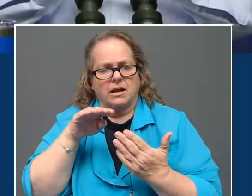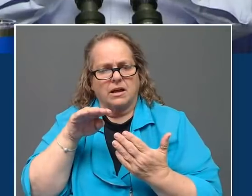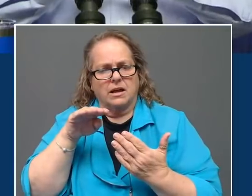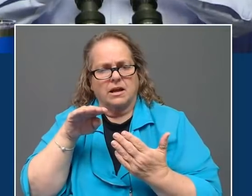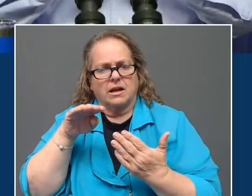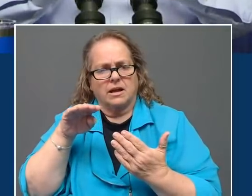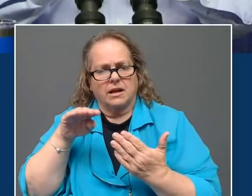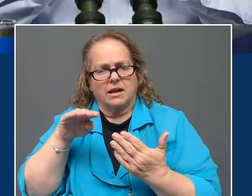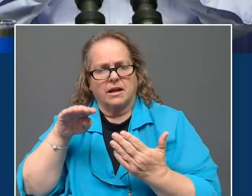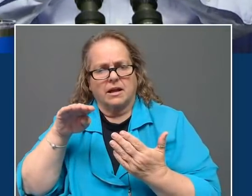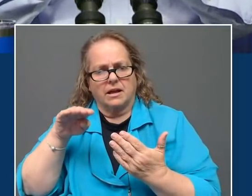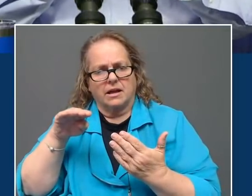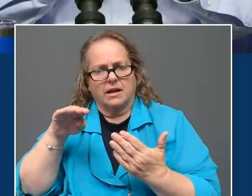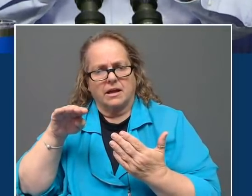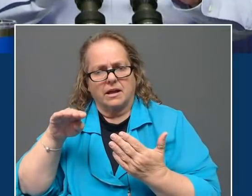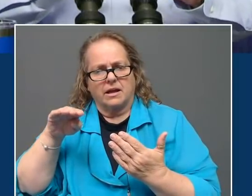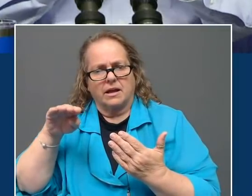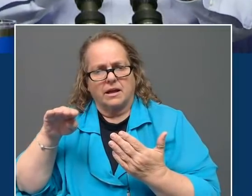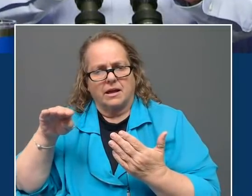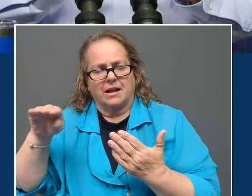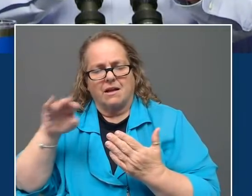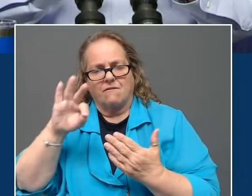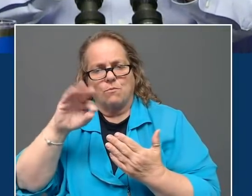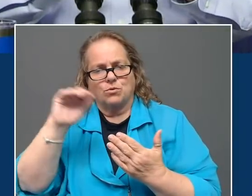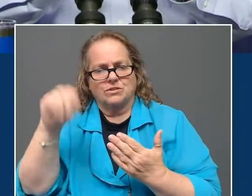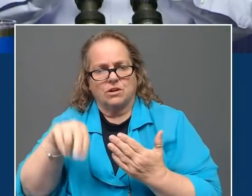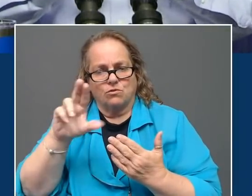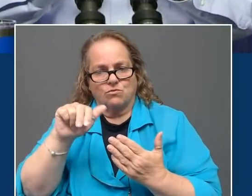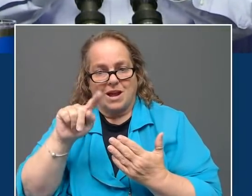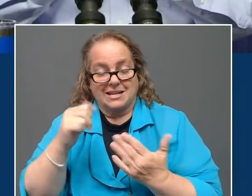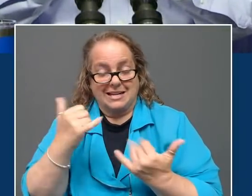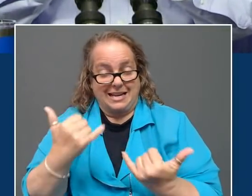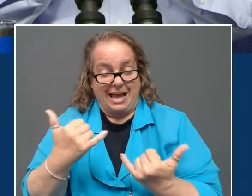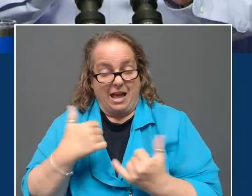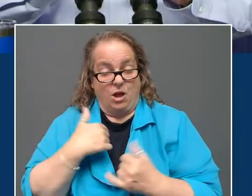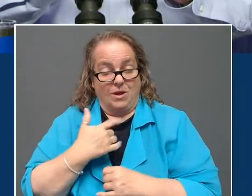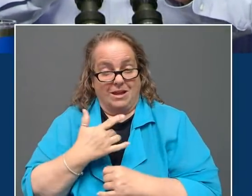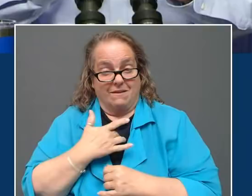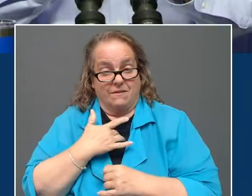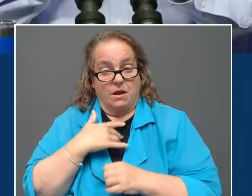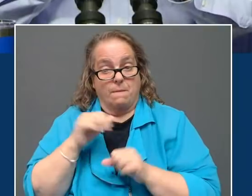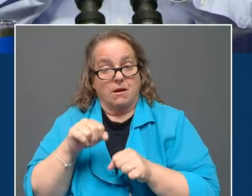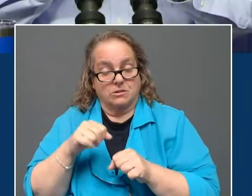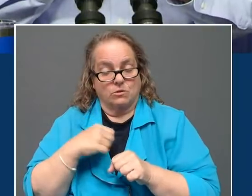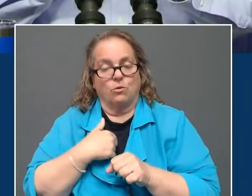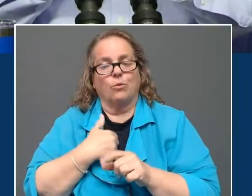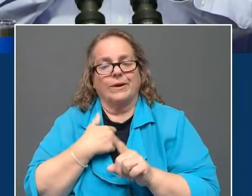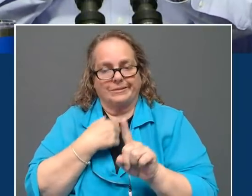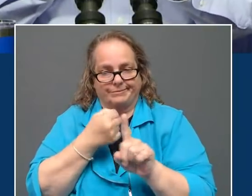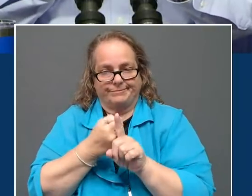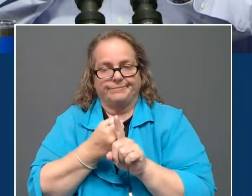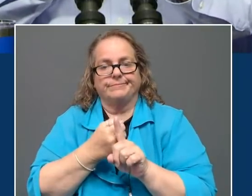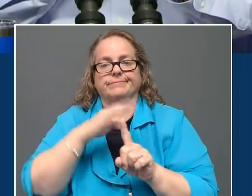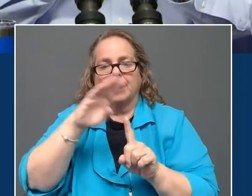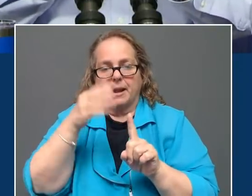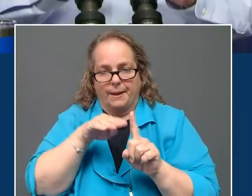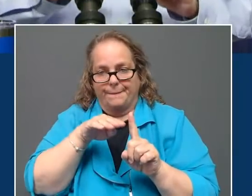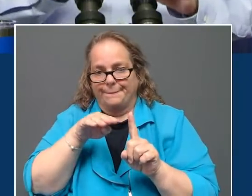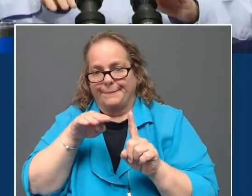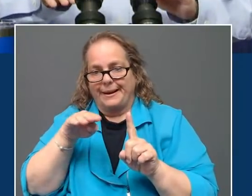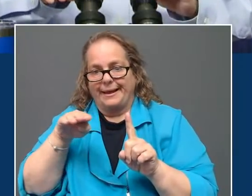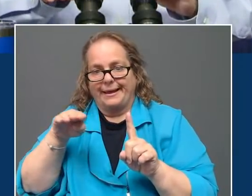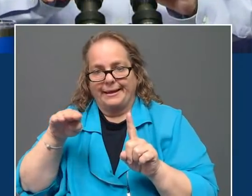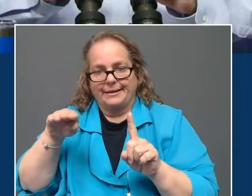positivity rate. So what we at least believe at this point is that we have hit a plateau, that we are not currently